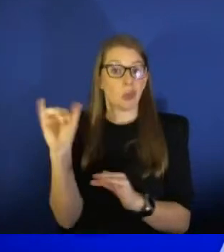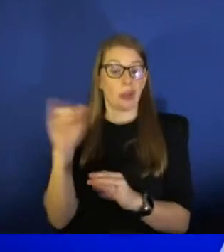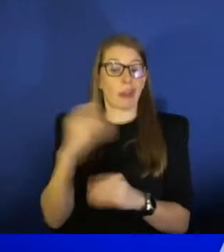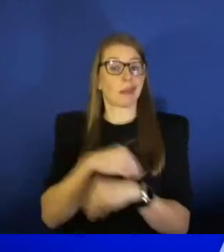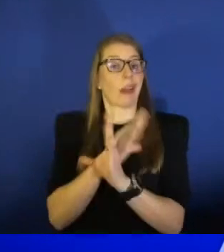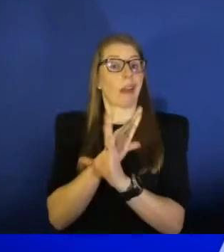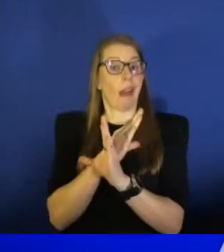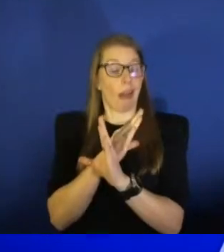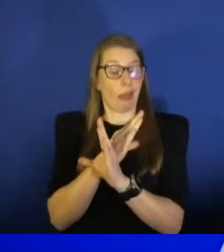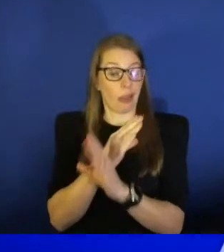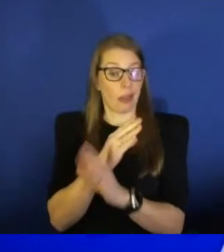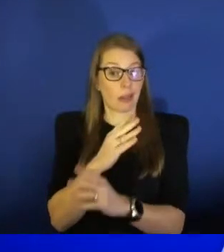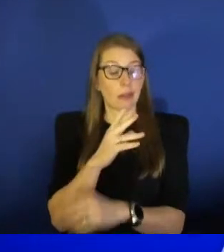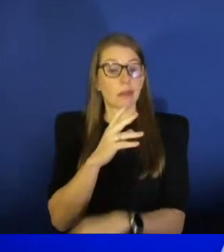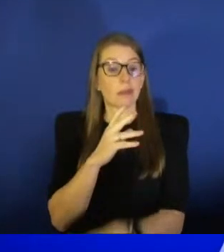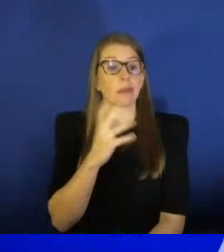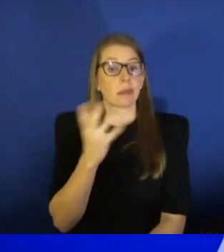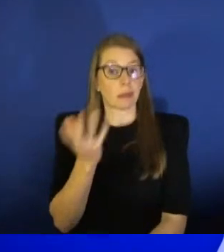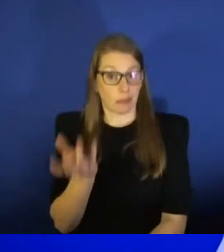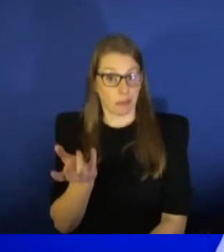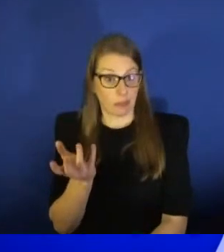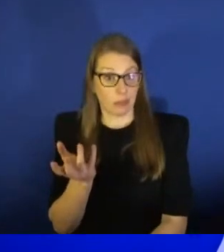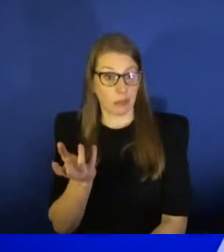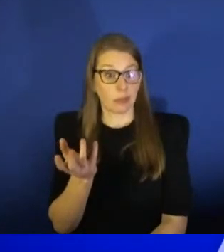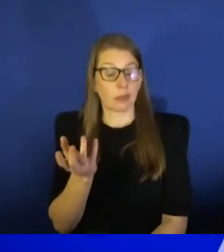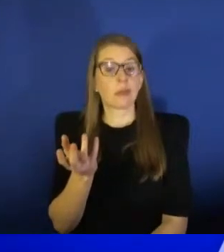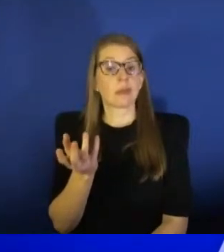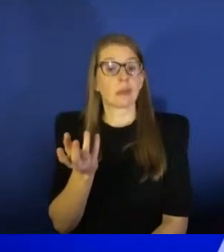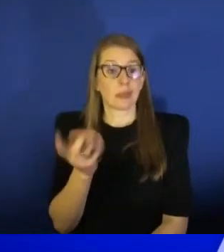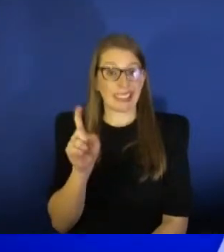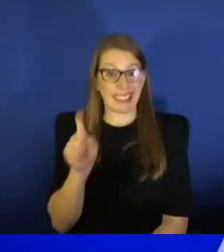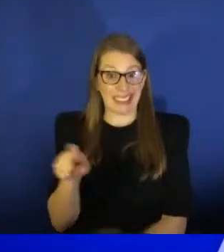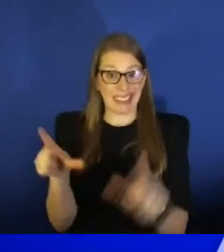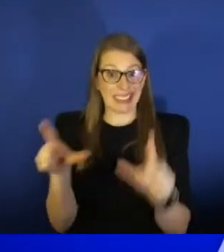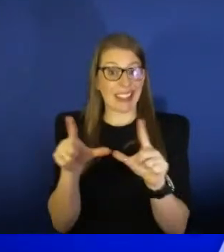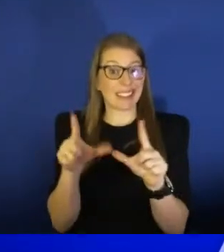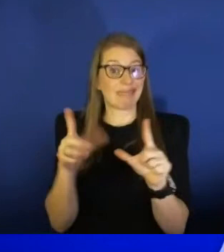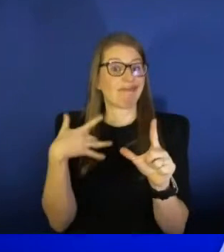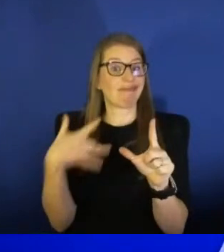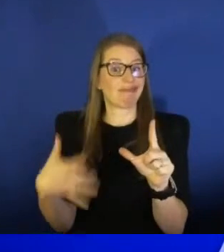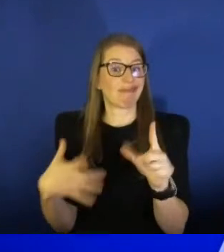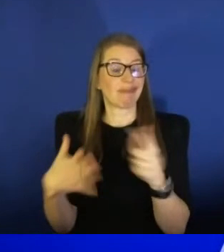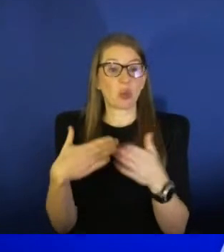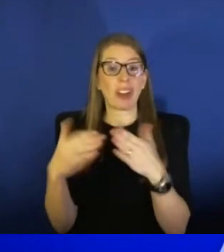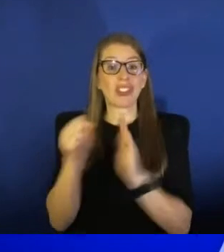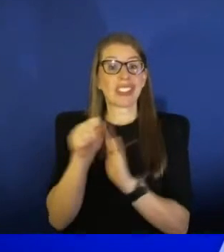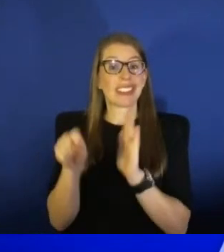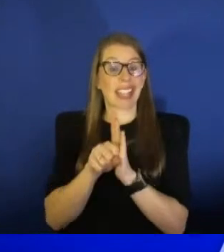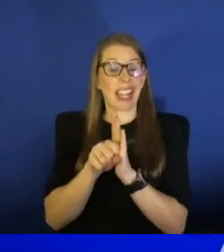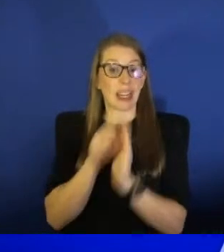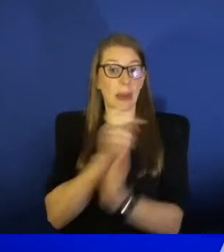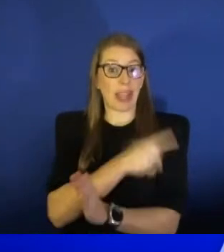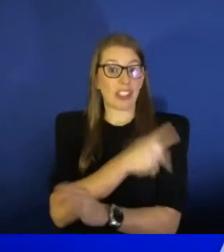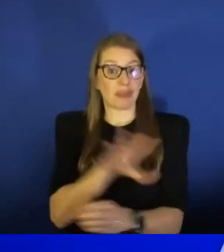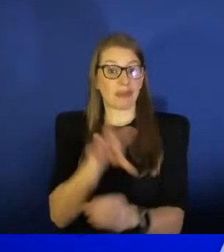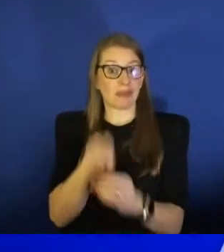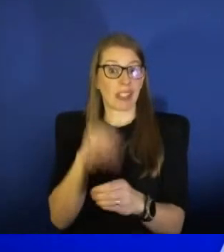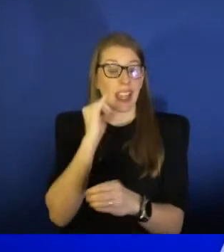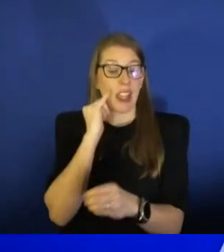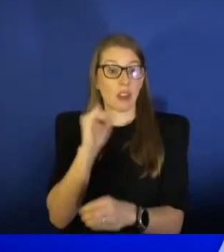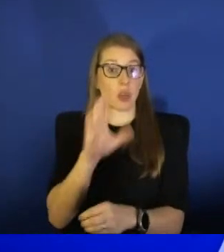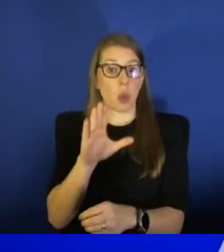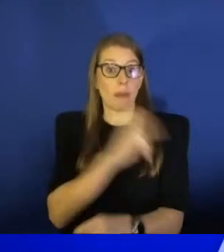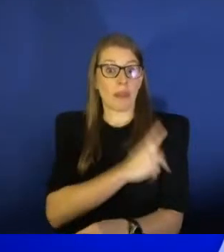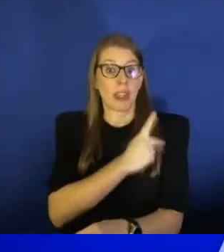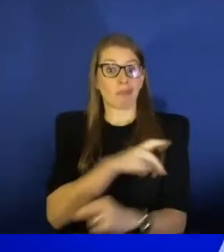that, you know, we do have to have licenses generally whatever state your patient is in. So if your patient is sitting at their